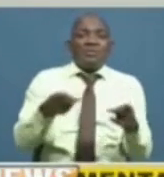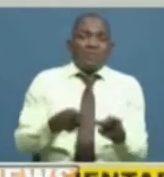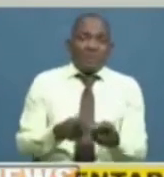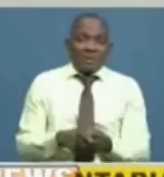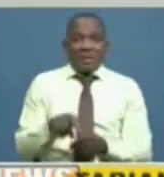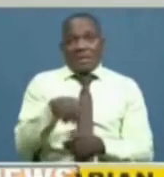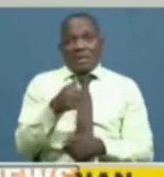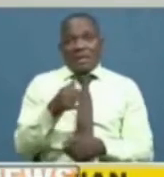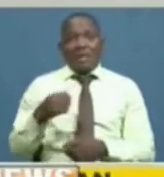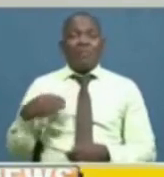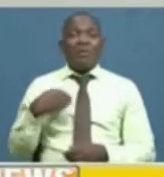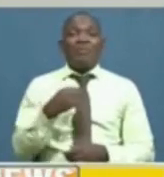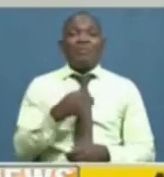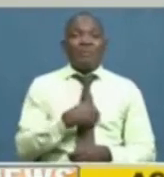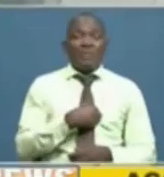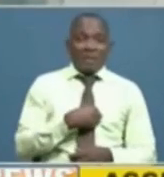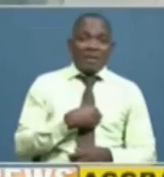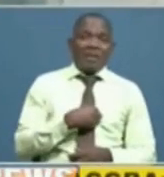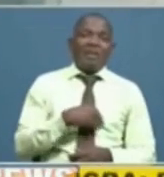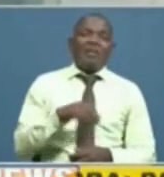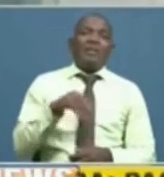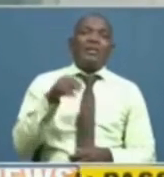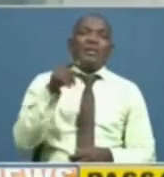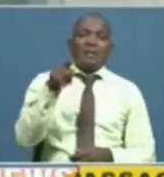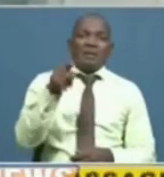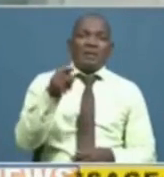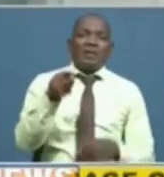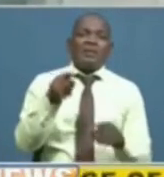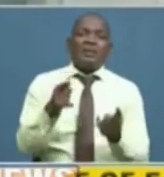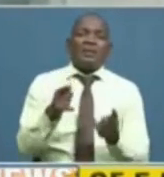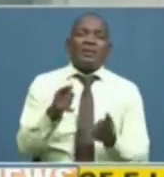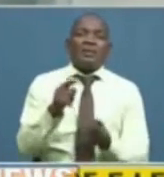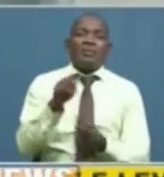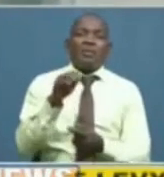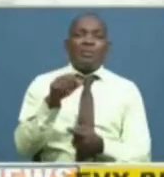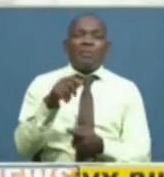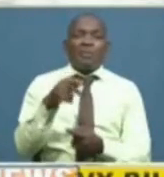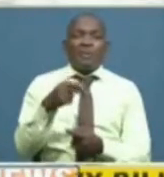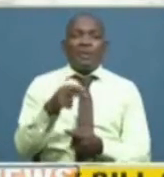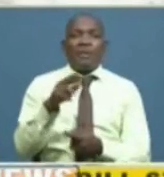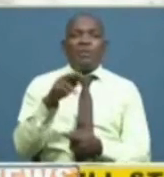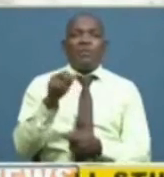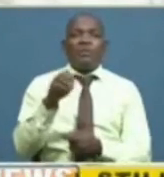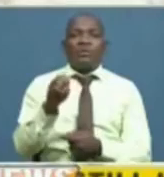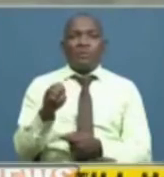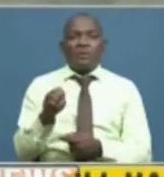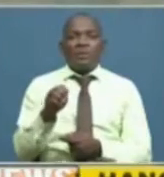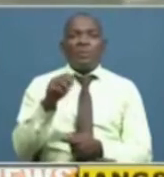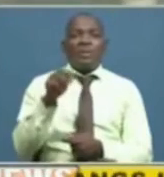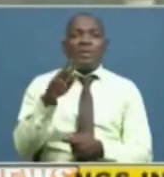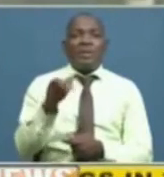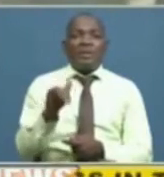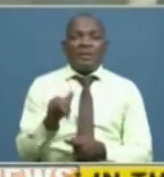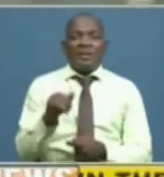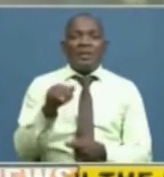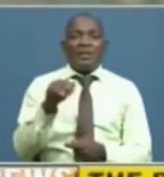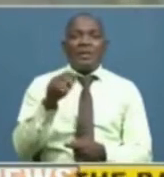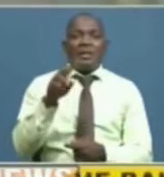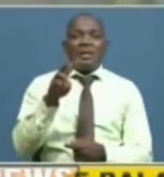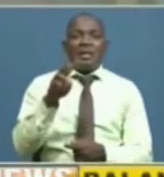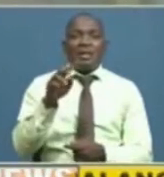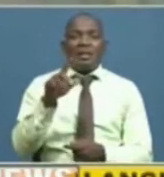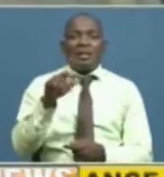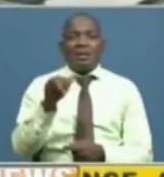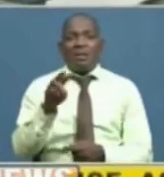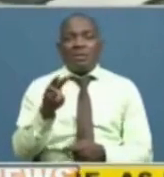board members, Stefan Losdisdorf, Charles Buama, Rosemary Eboa, Mary Boachi, Yao Nsoko,